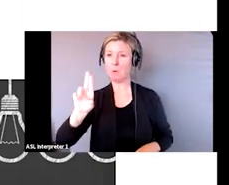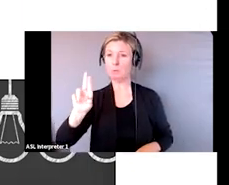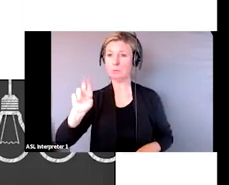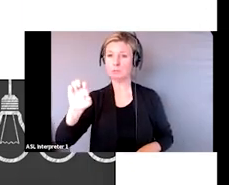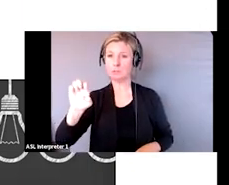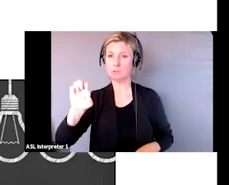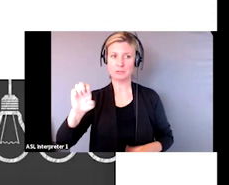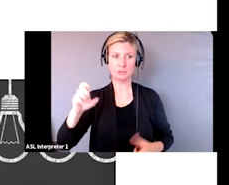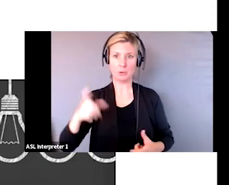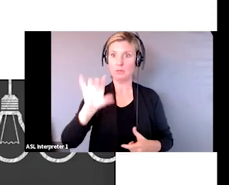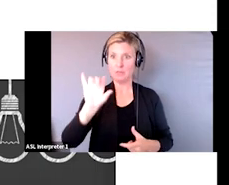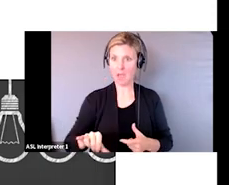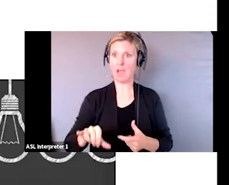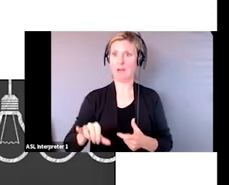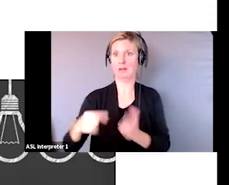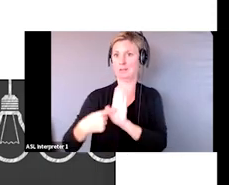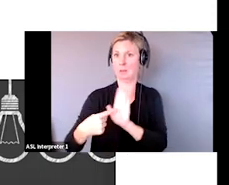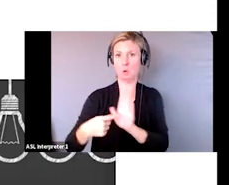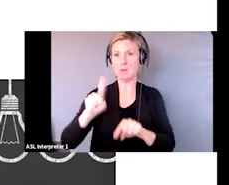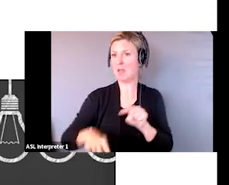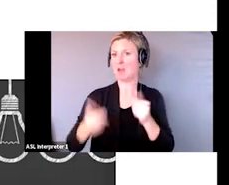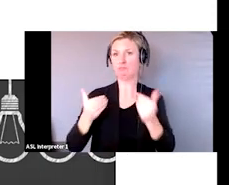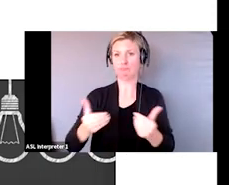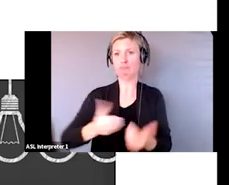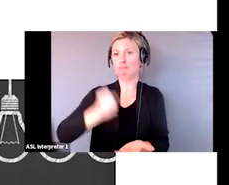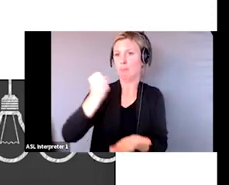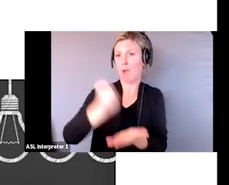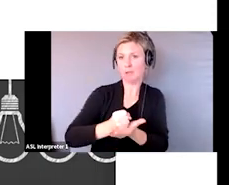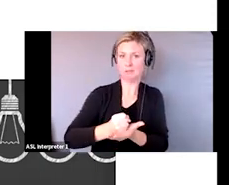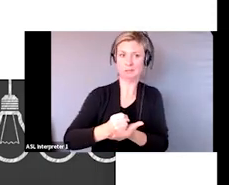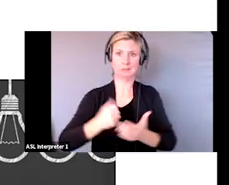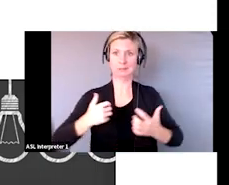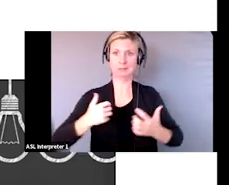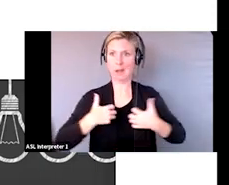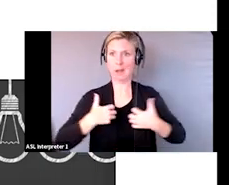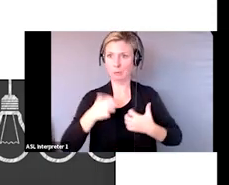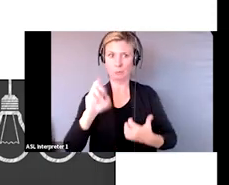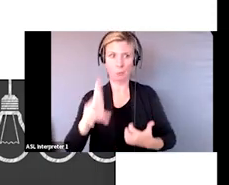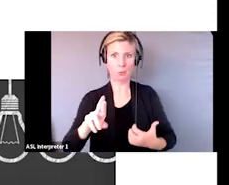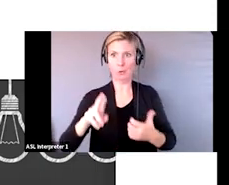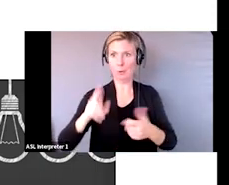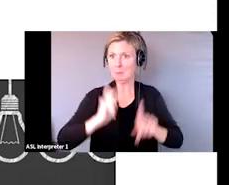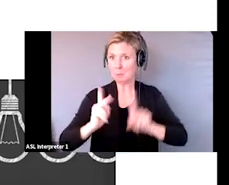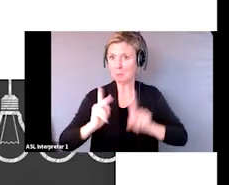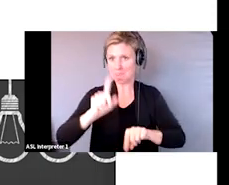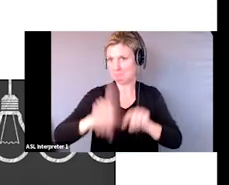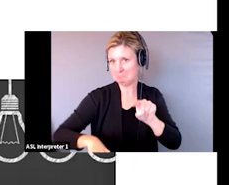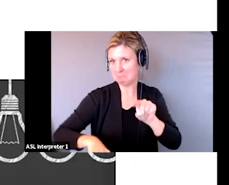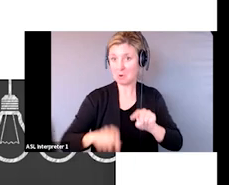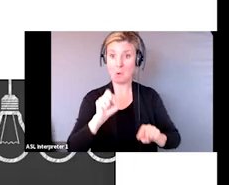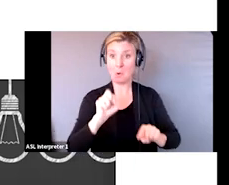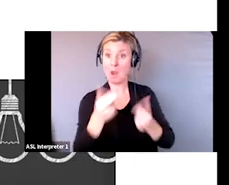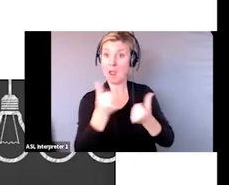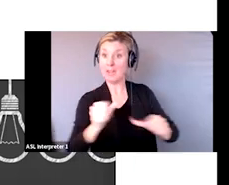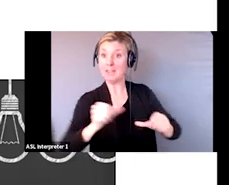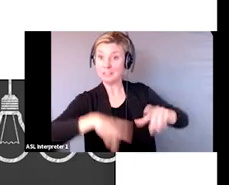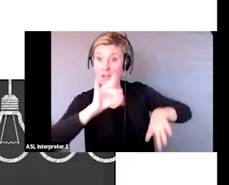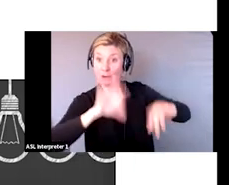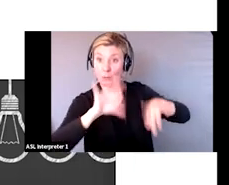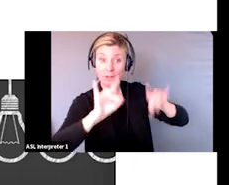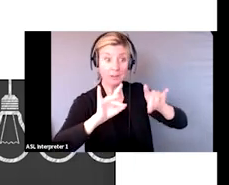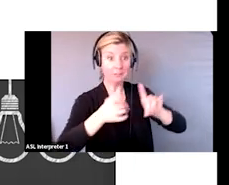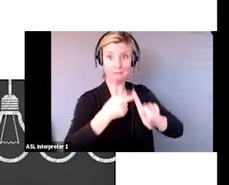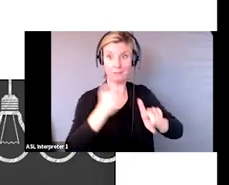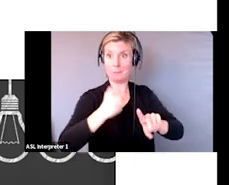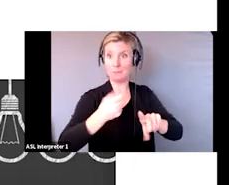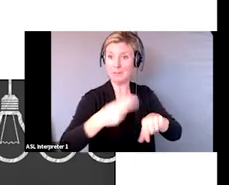people, for that matter. We also cannot patent discoveries or laws of nature, things that are mathematical formulas